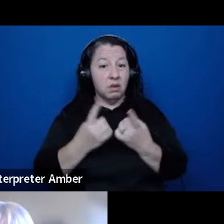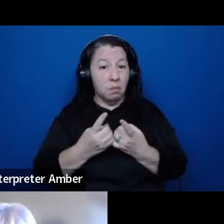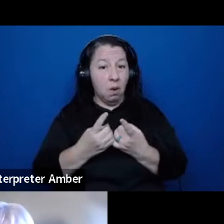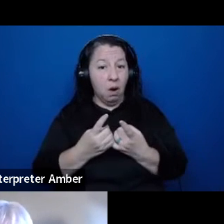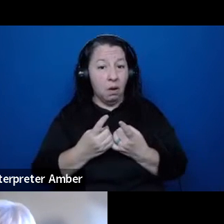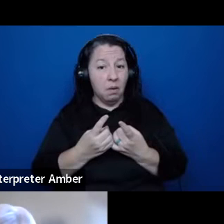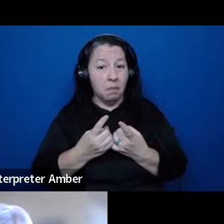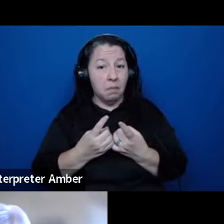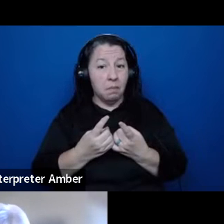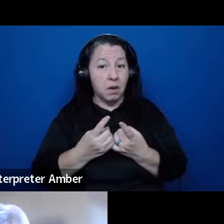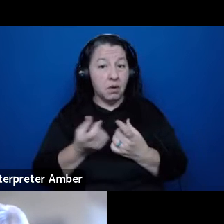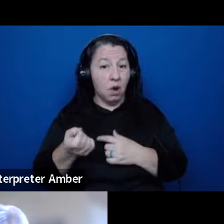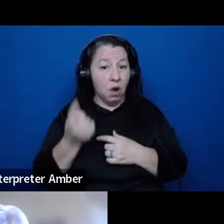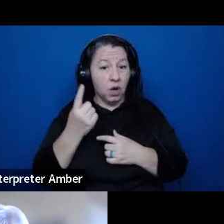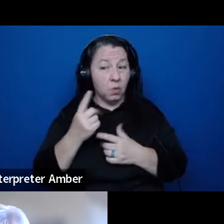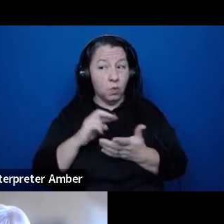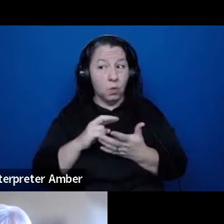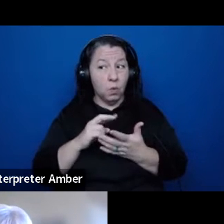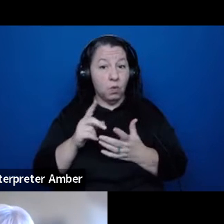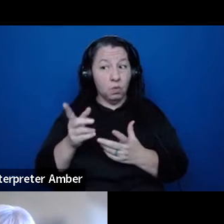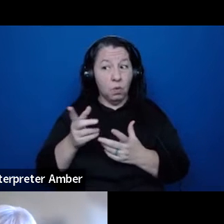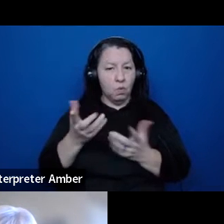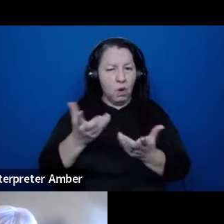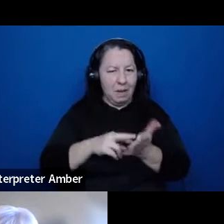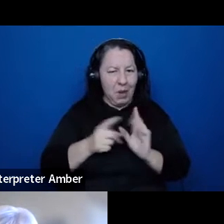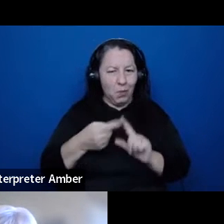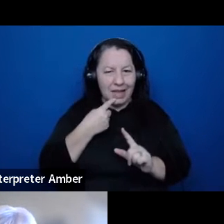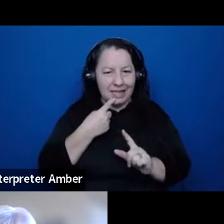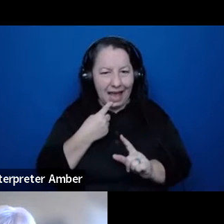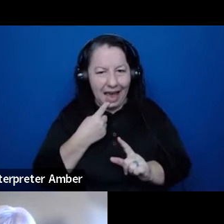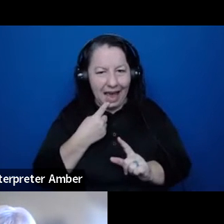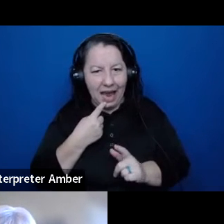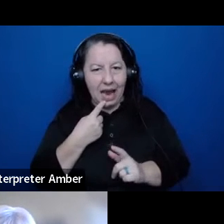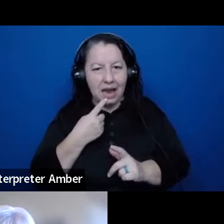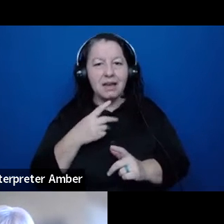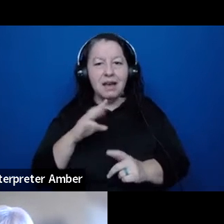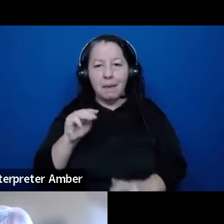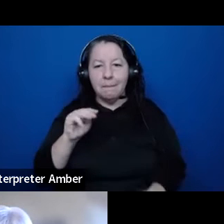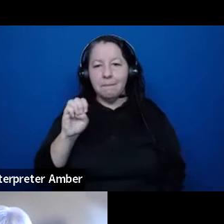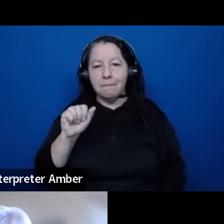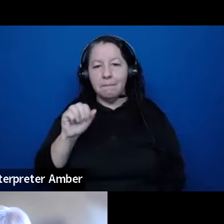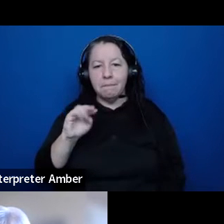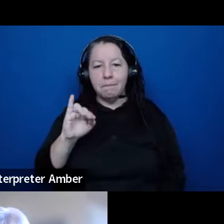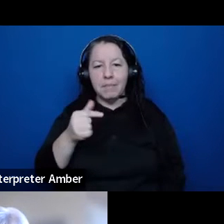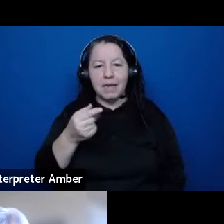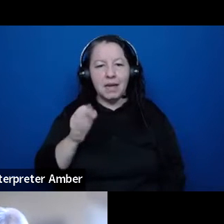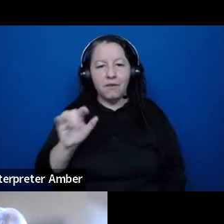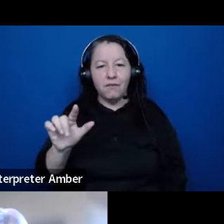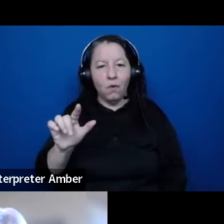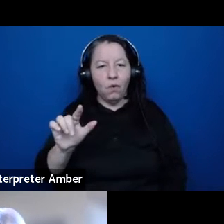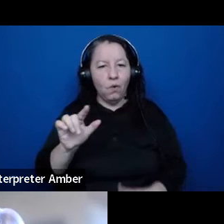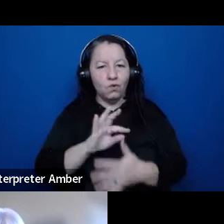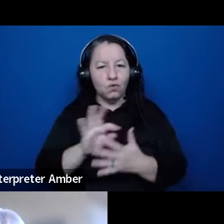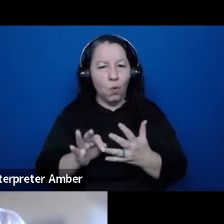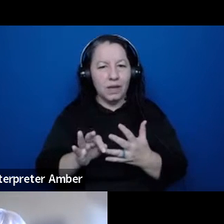mean by meaningful choice? But also the same to the department and Medicaid. What are we talking